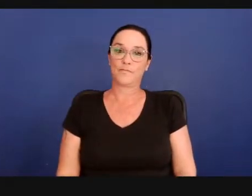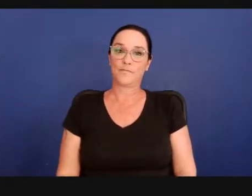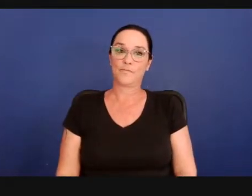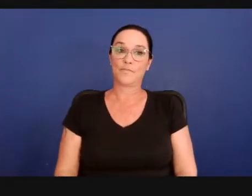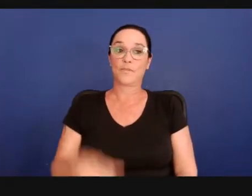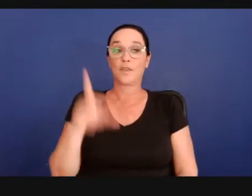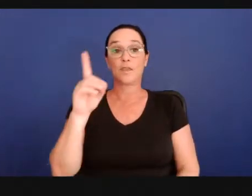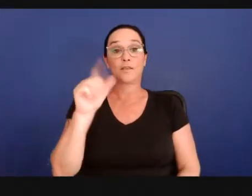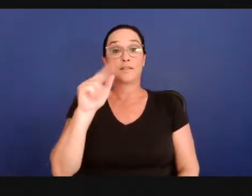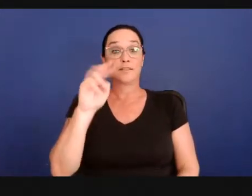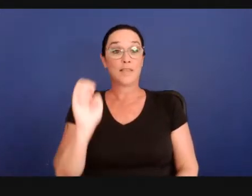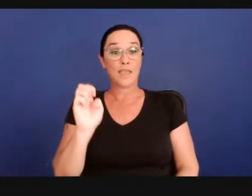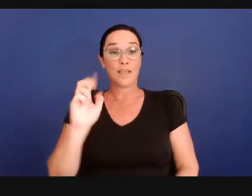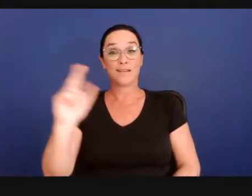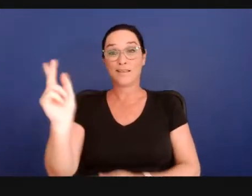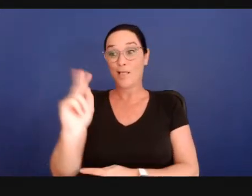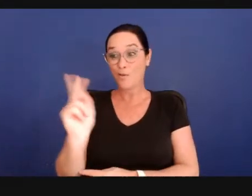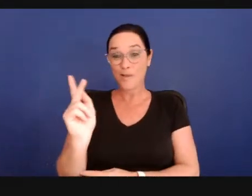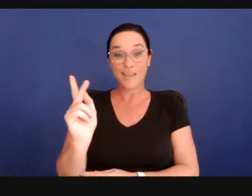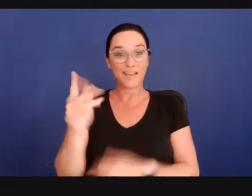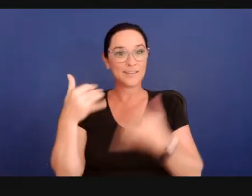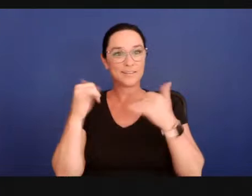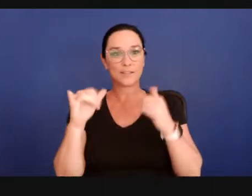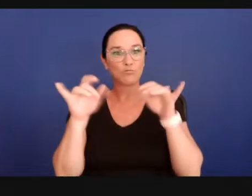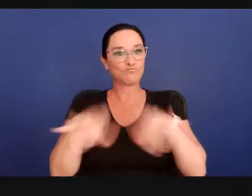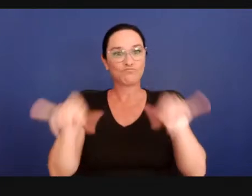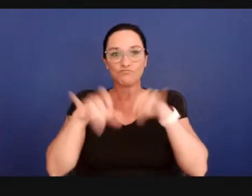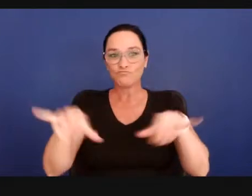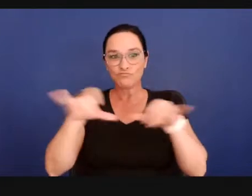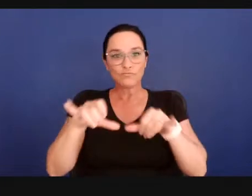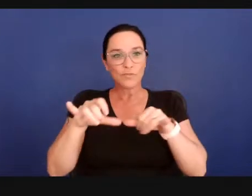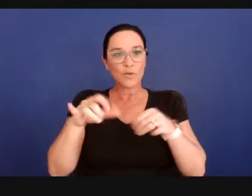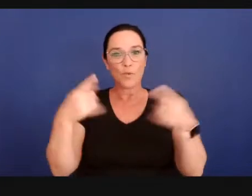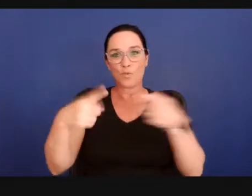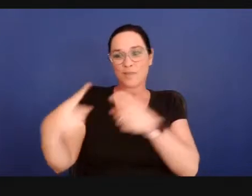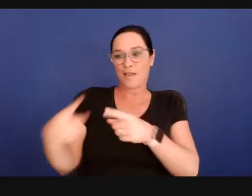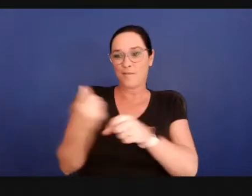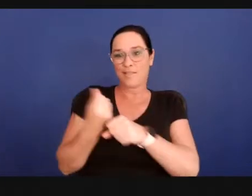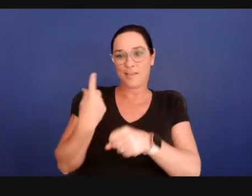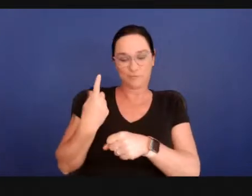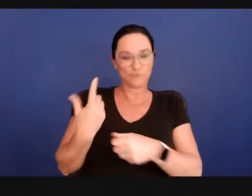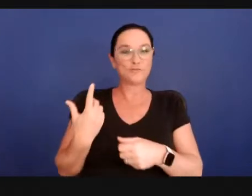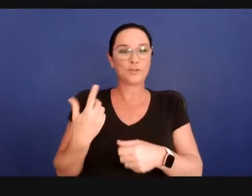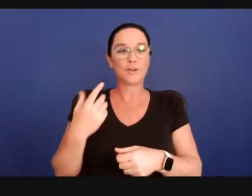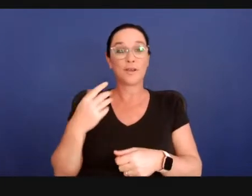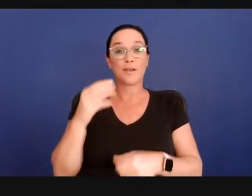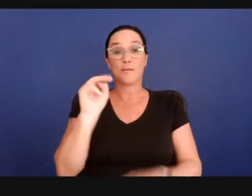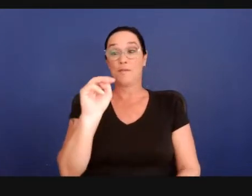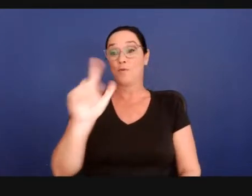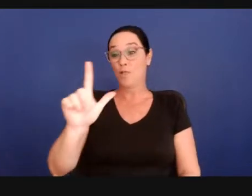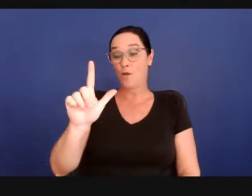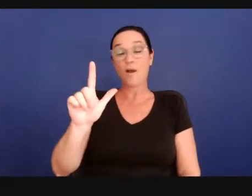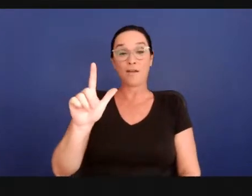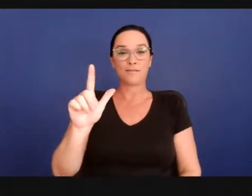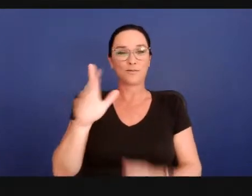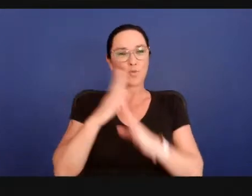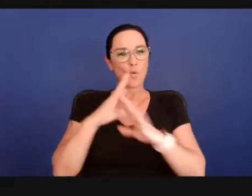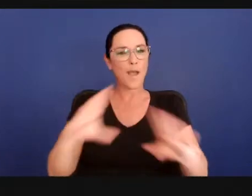Dane, Kilauea is still doing similar things as it was at the end of last year. Mauna Loa is quiet. That's the short of it. How have you